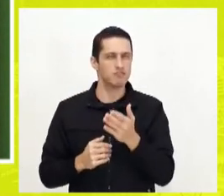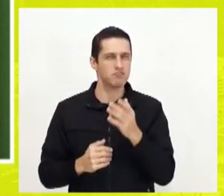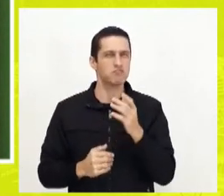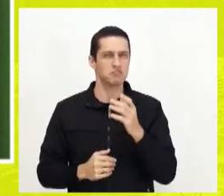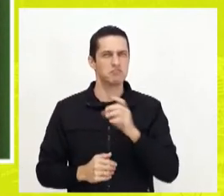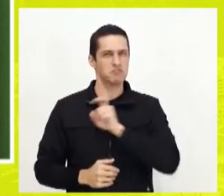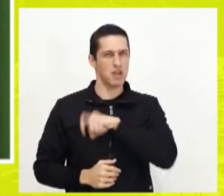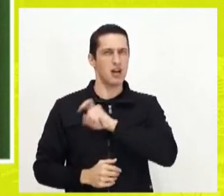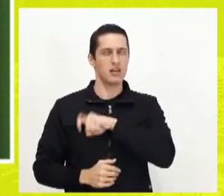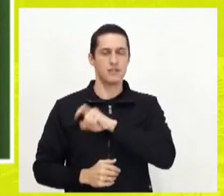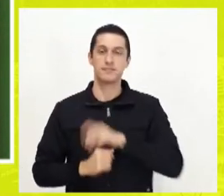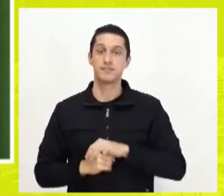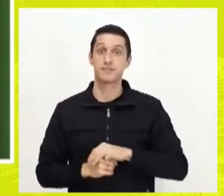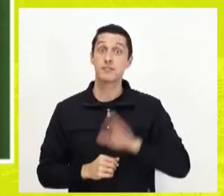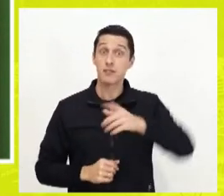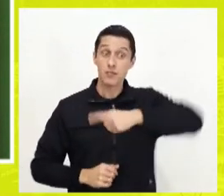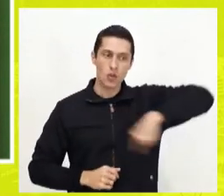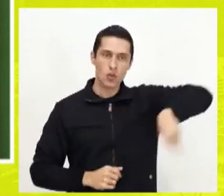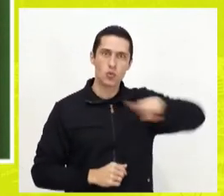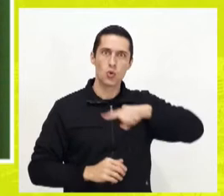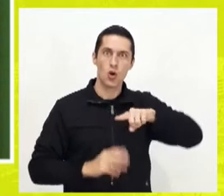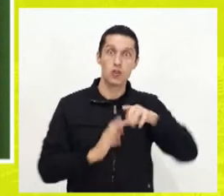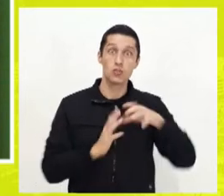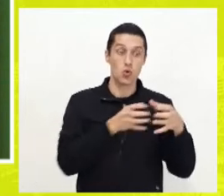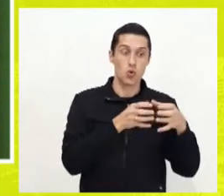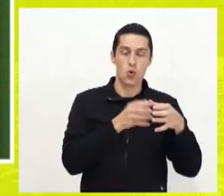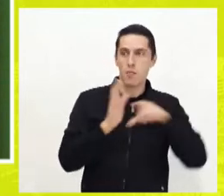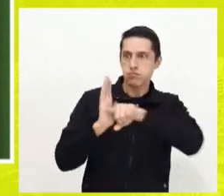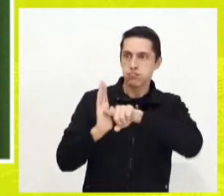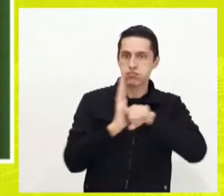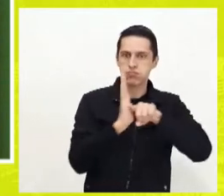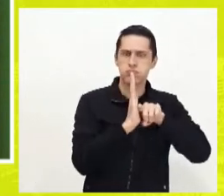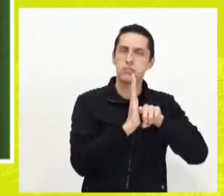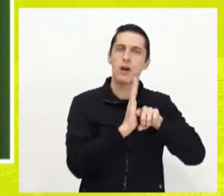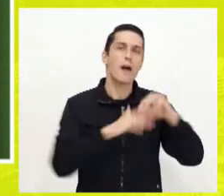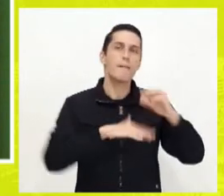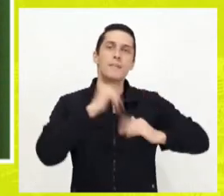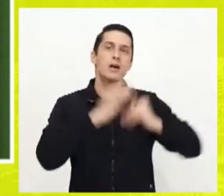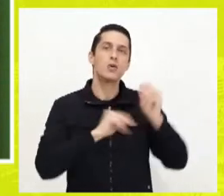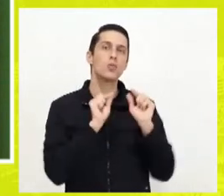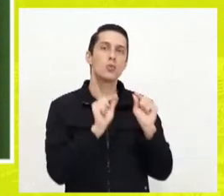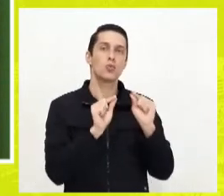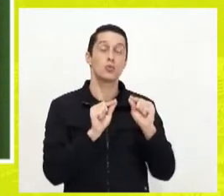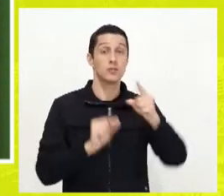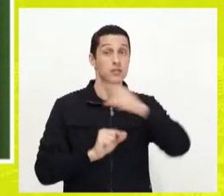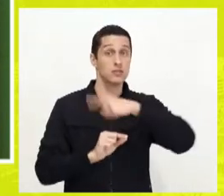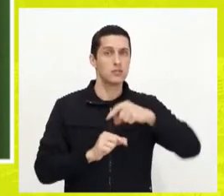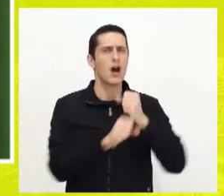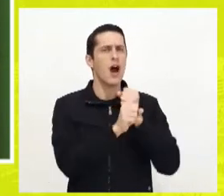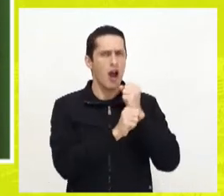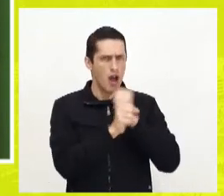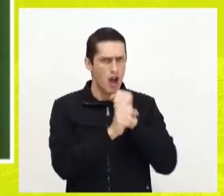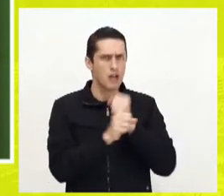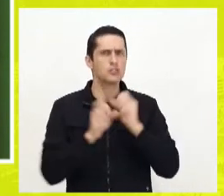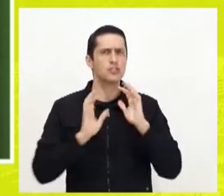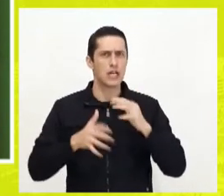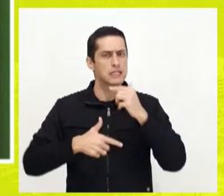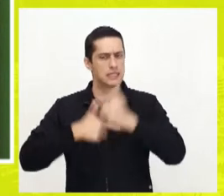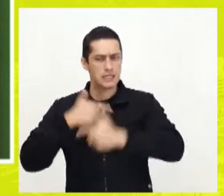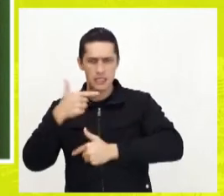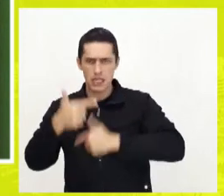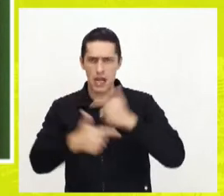checkers as chris mentioned uh many years now we've been working with different experiences